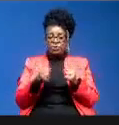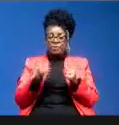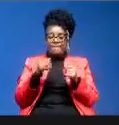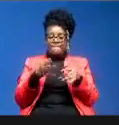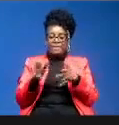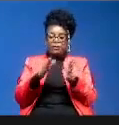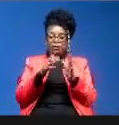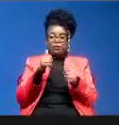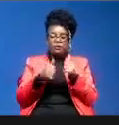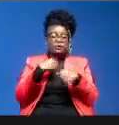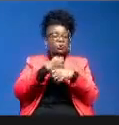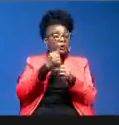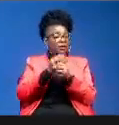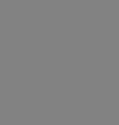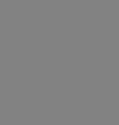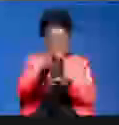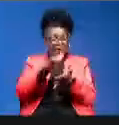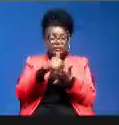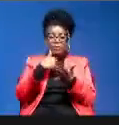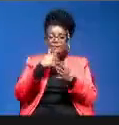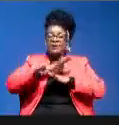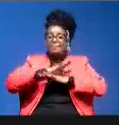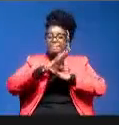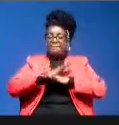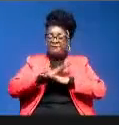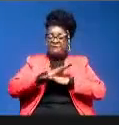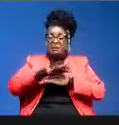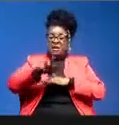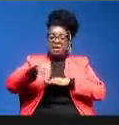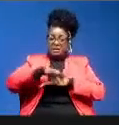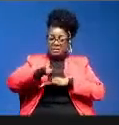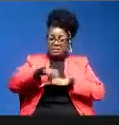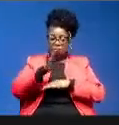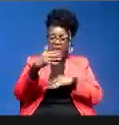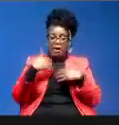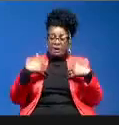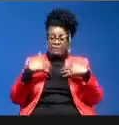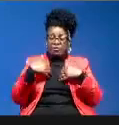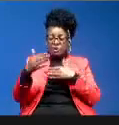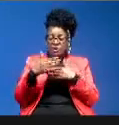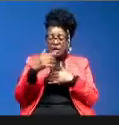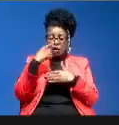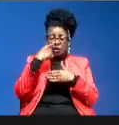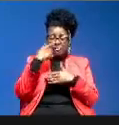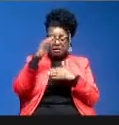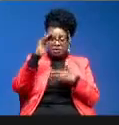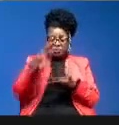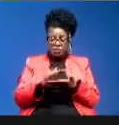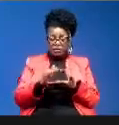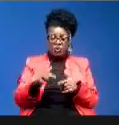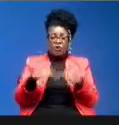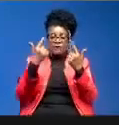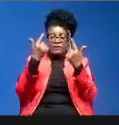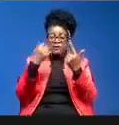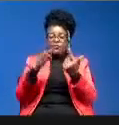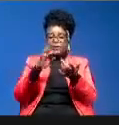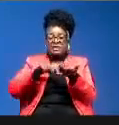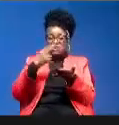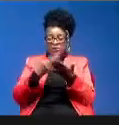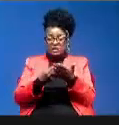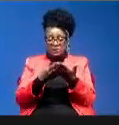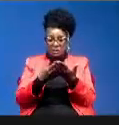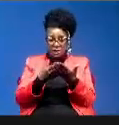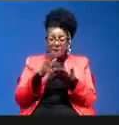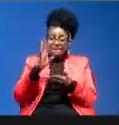that are ensuring that there is enough pasture for their livestock near their home, reducing conflict for the scarce resources. Our reporter